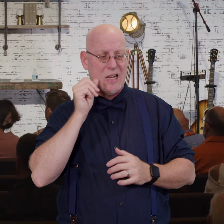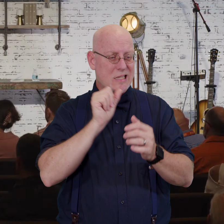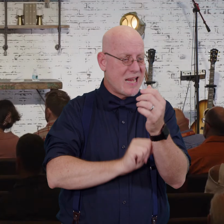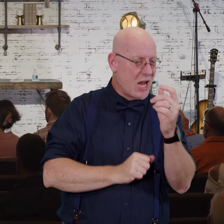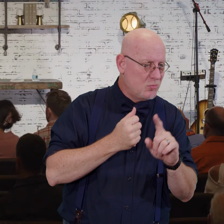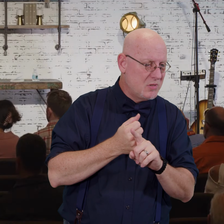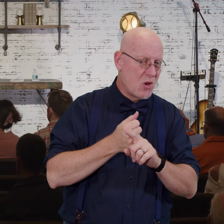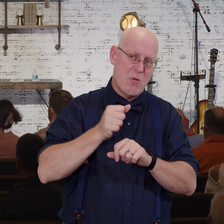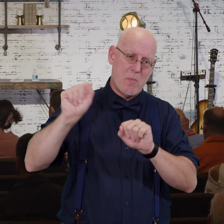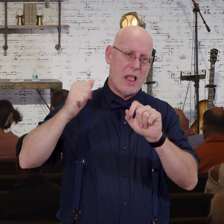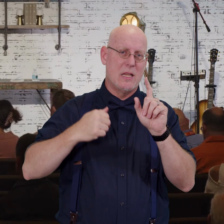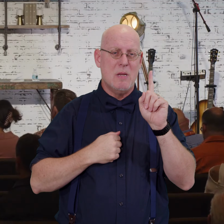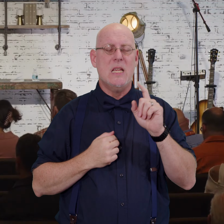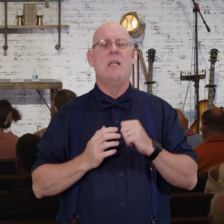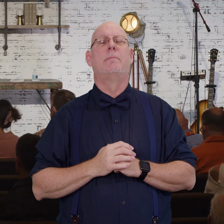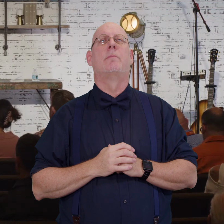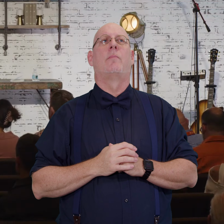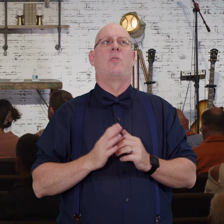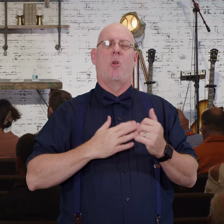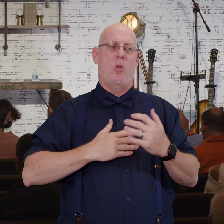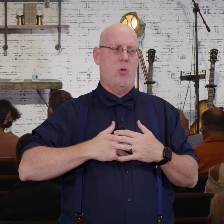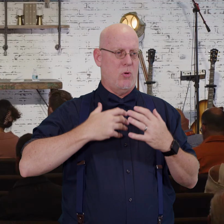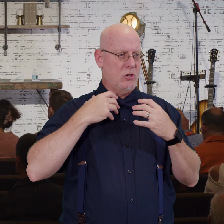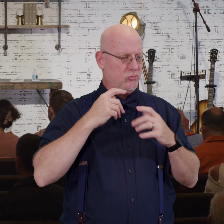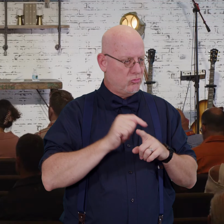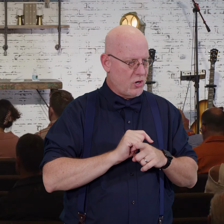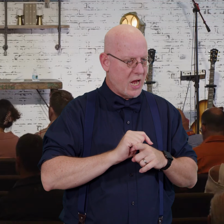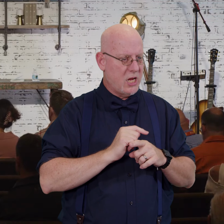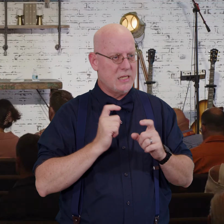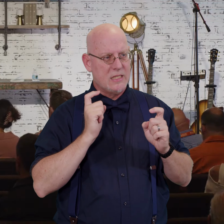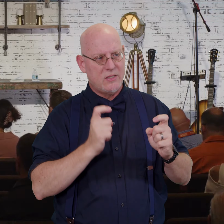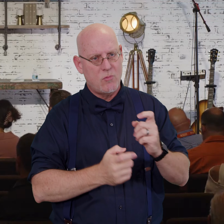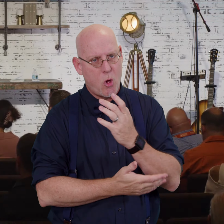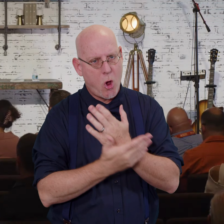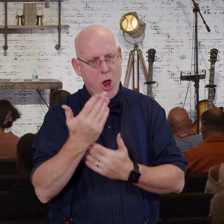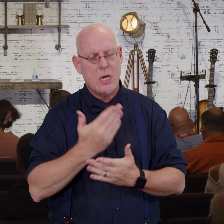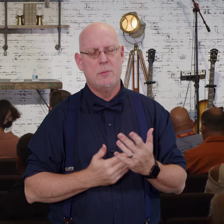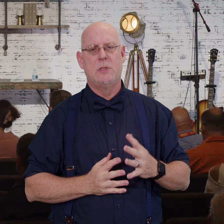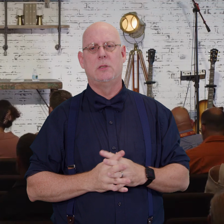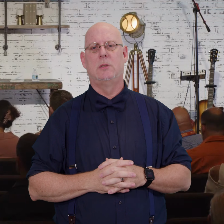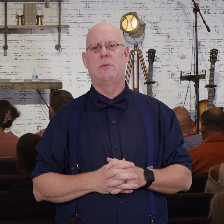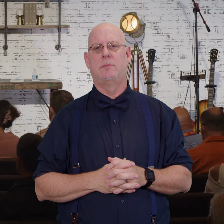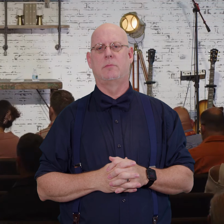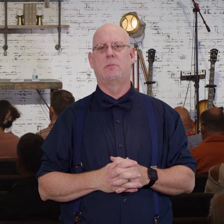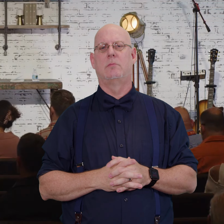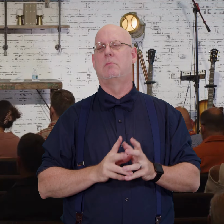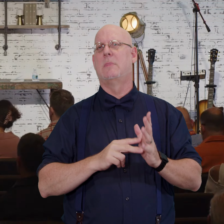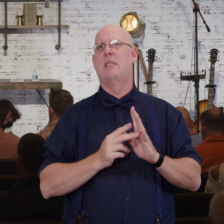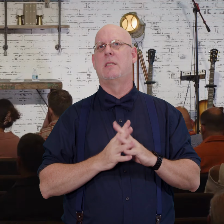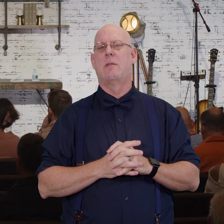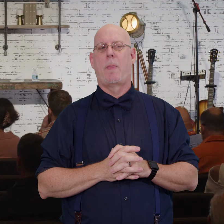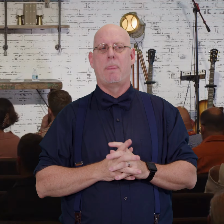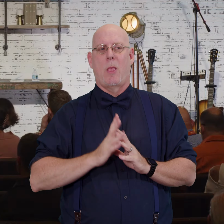against me. Verse 15, although I trained and strengthened their arms. Or in other words, the reason why